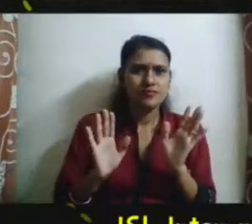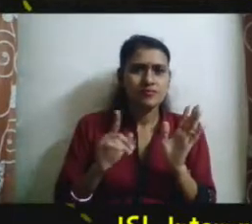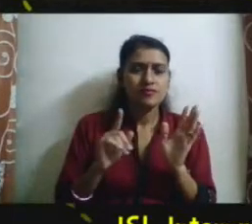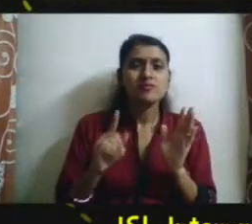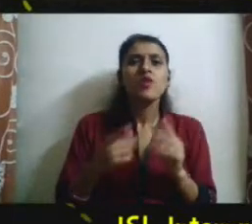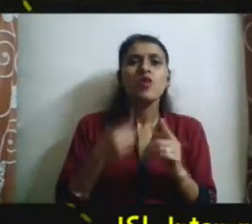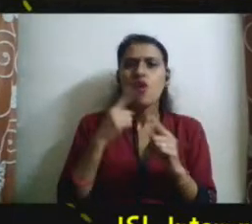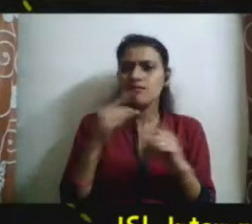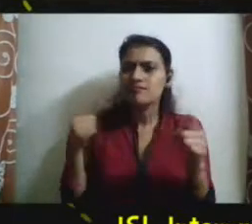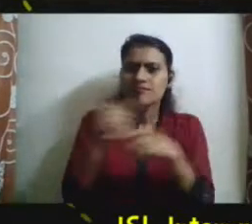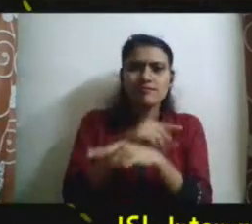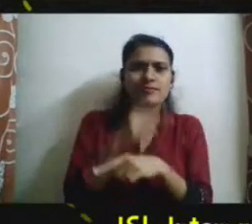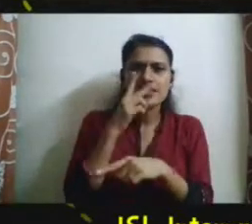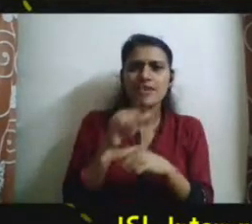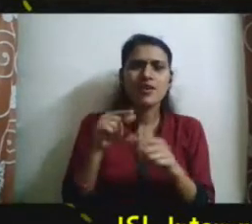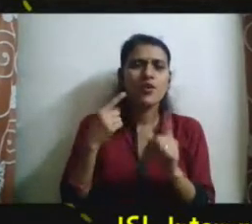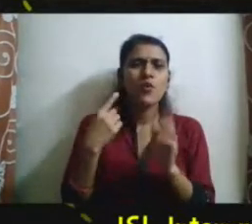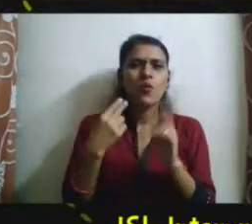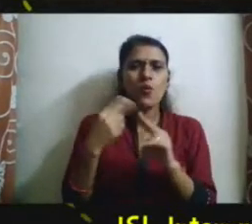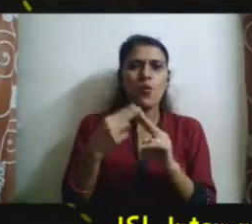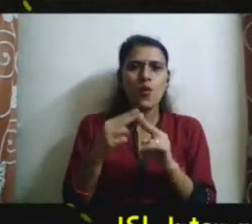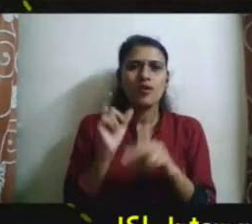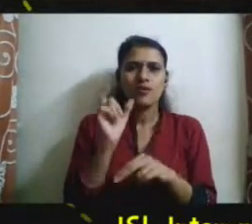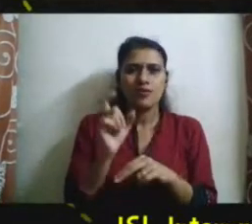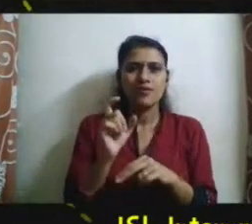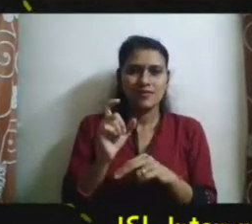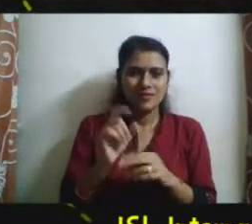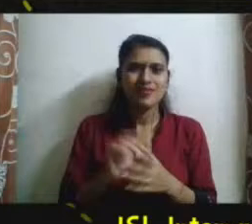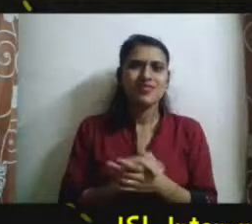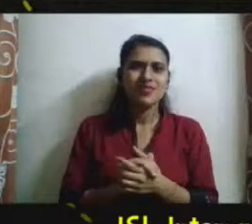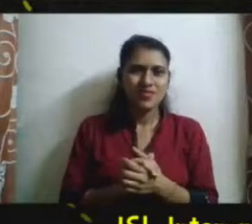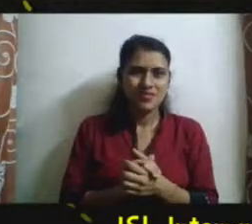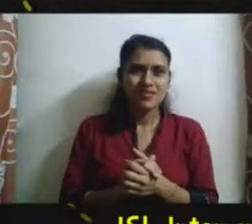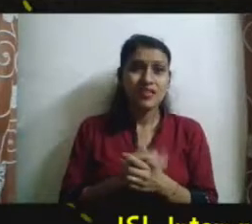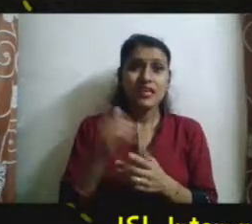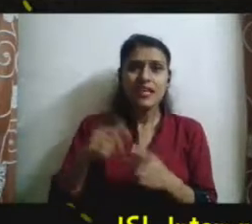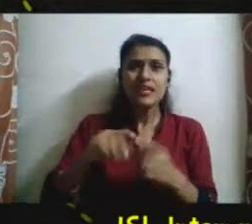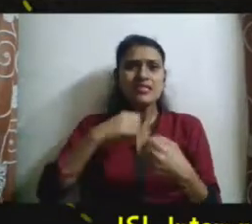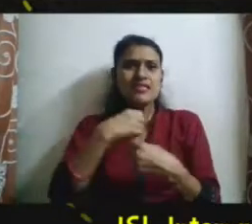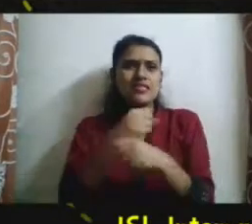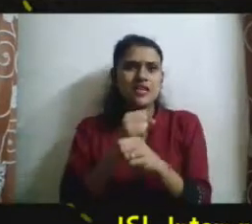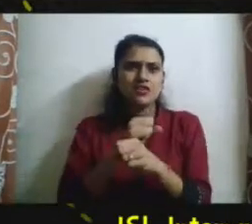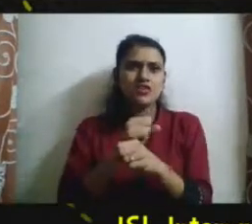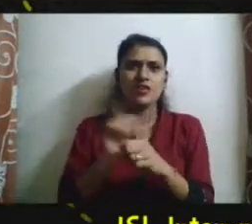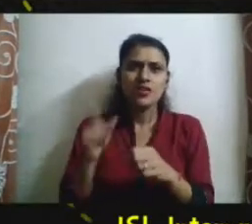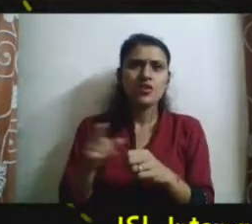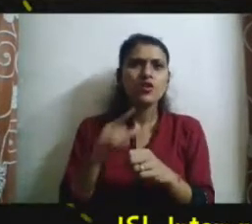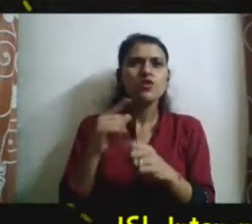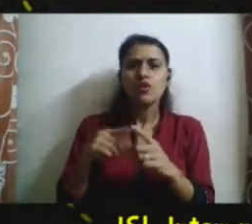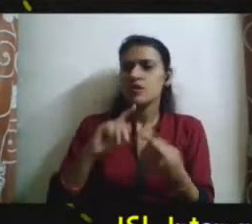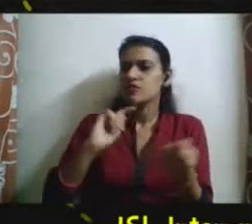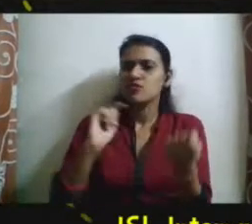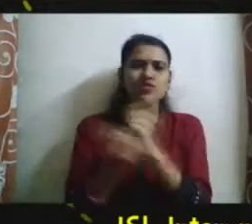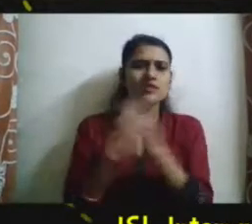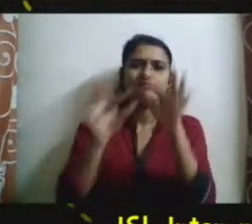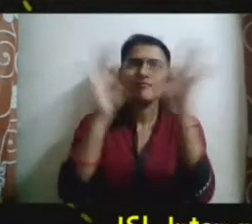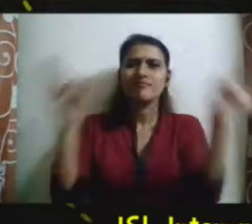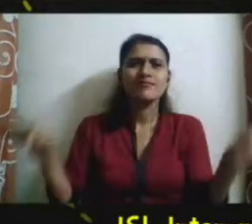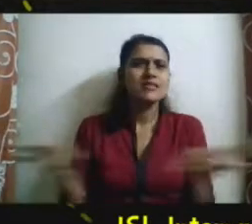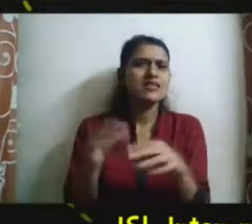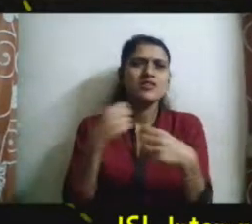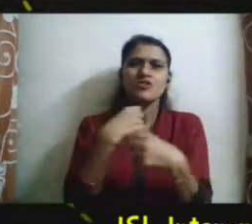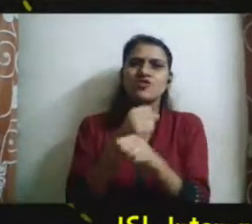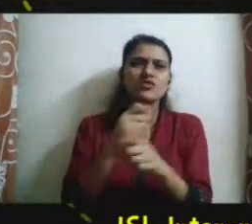contradiction to loosely use the word orthodoxy, but okay. So, but the idea, if it is in a structure and that structure is not going to change, then it is somehow at a